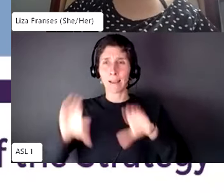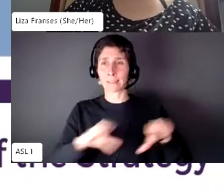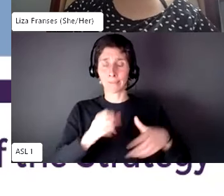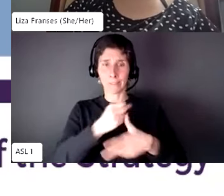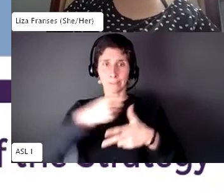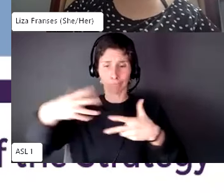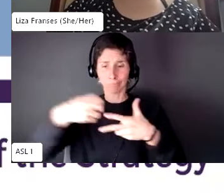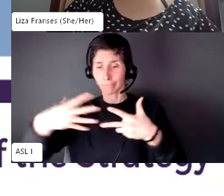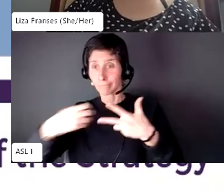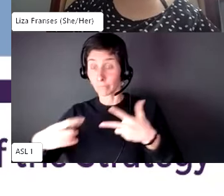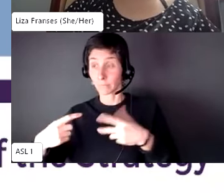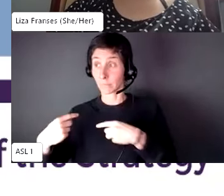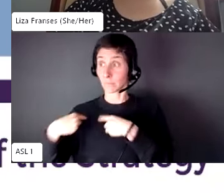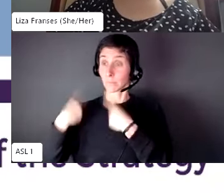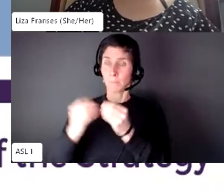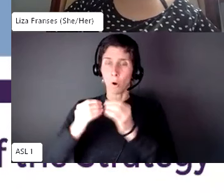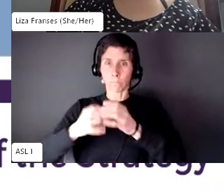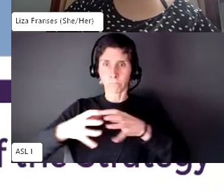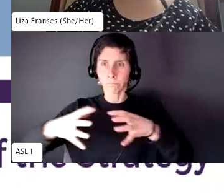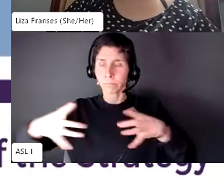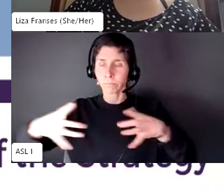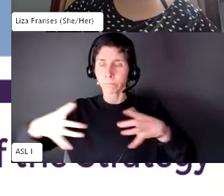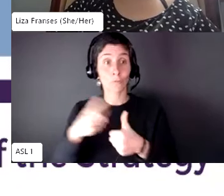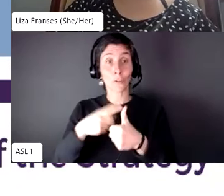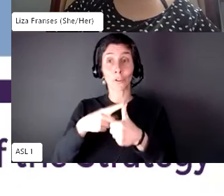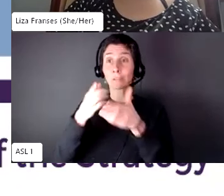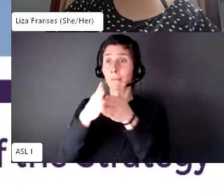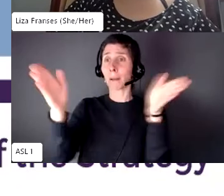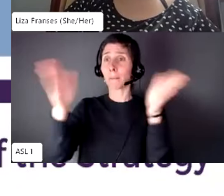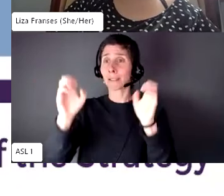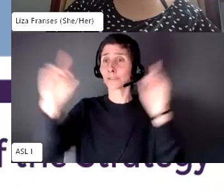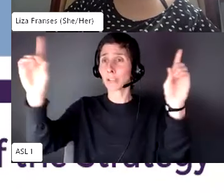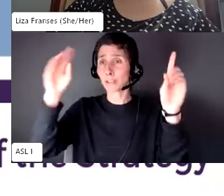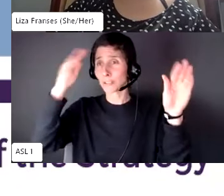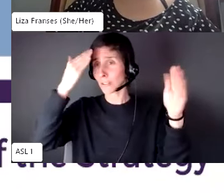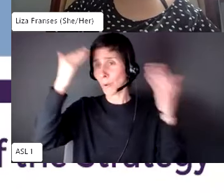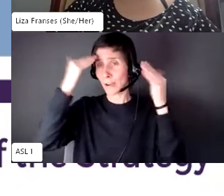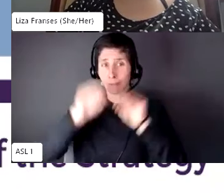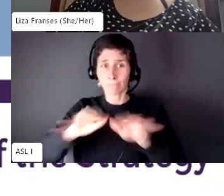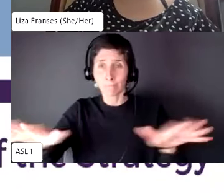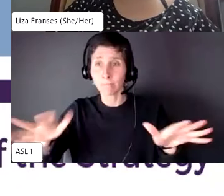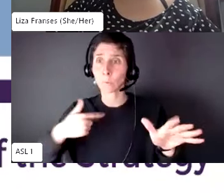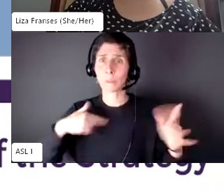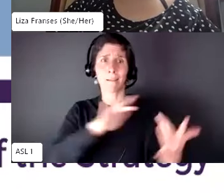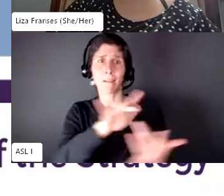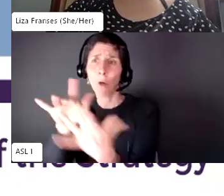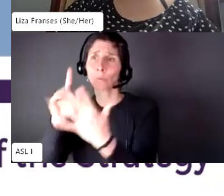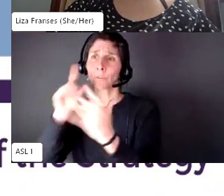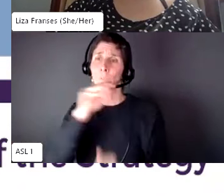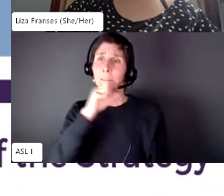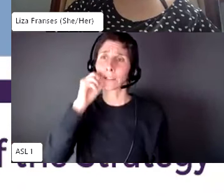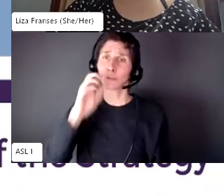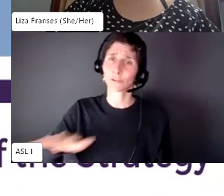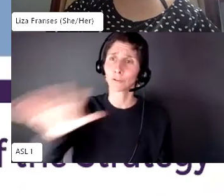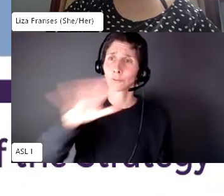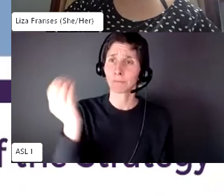you can imagine. The first is public education and awareness. We do a lot of outreach to seniors in the community. involved in a